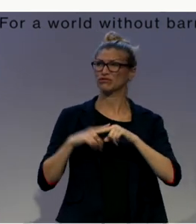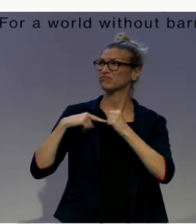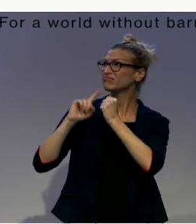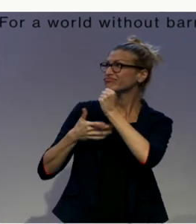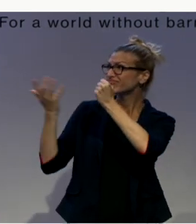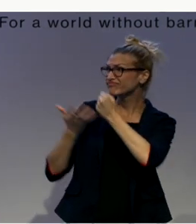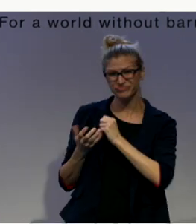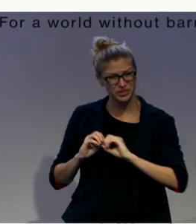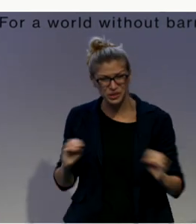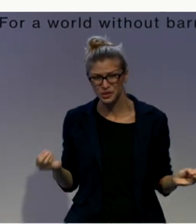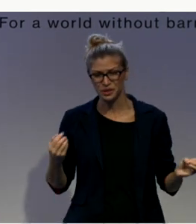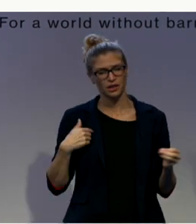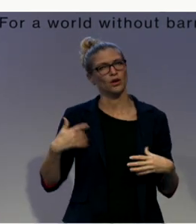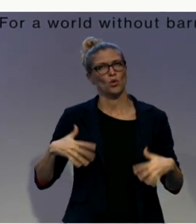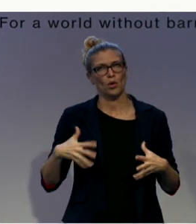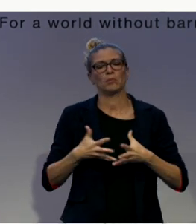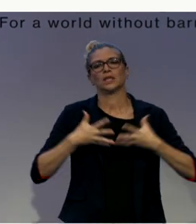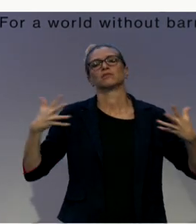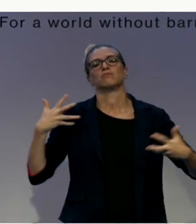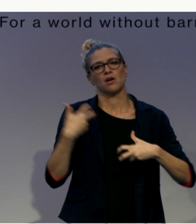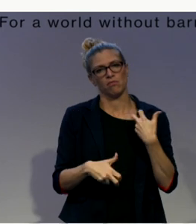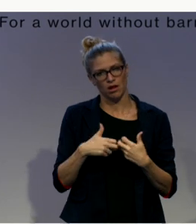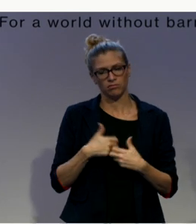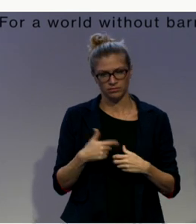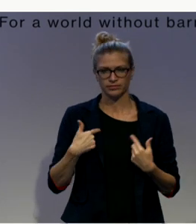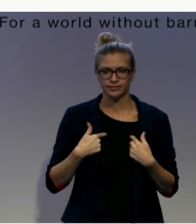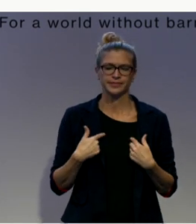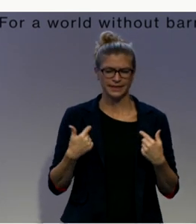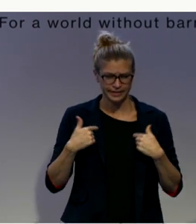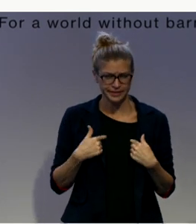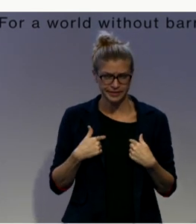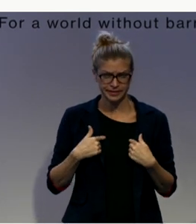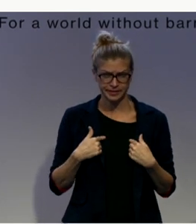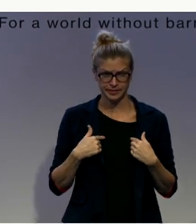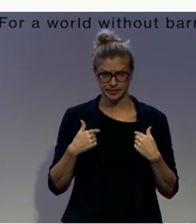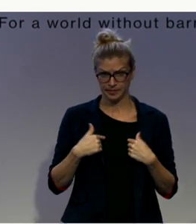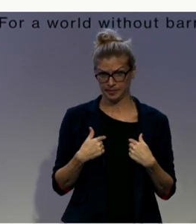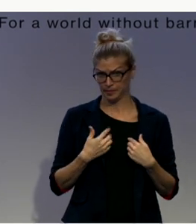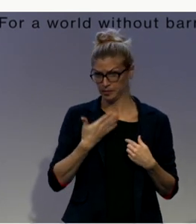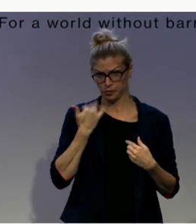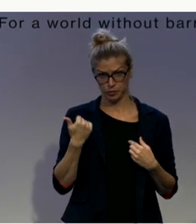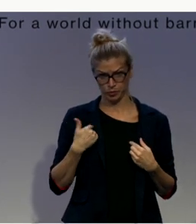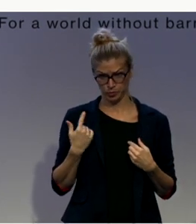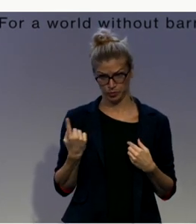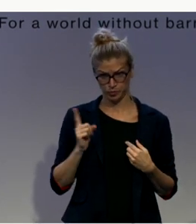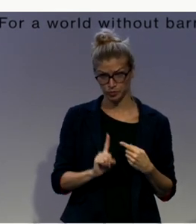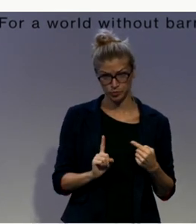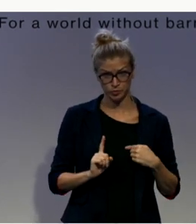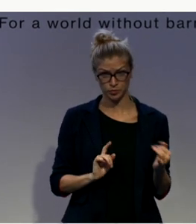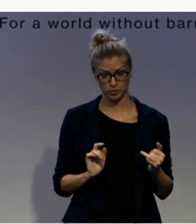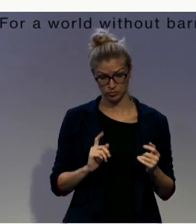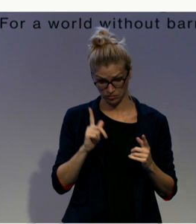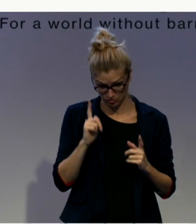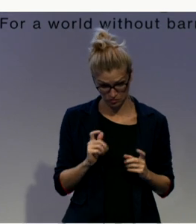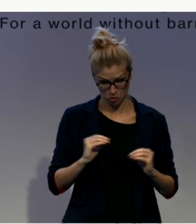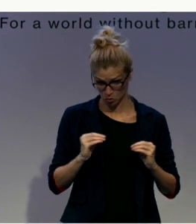me. And if I don't start today, and when should I start?